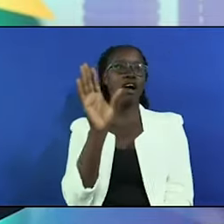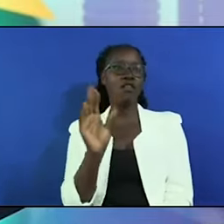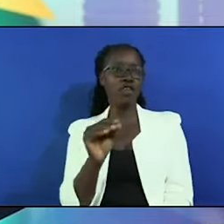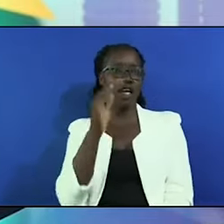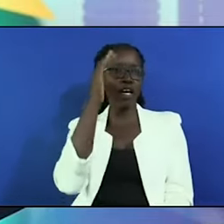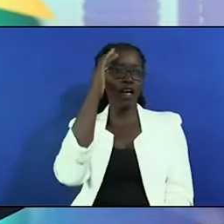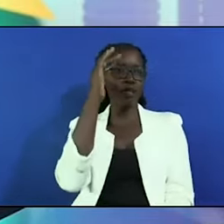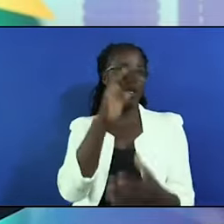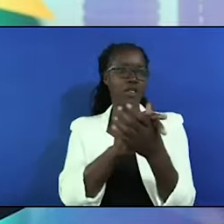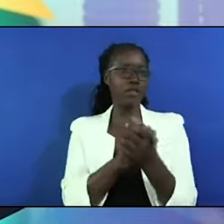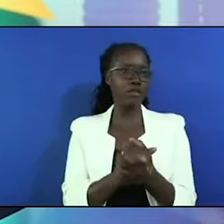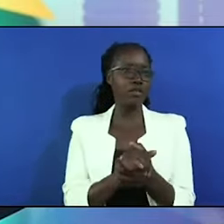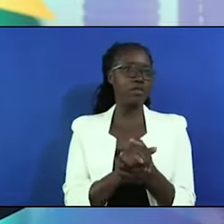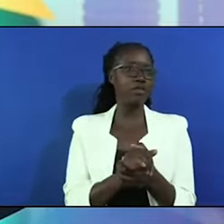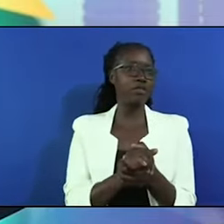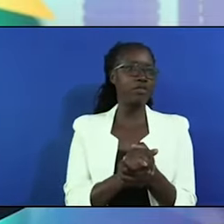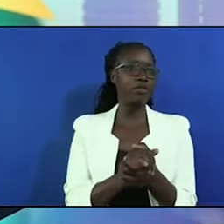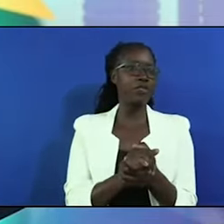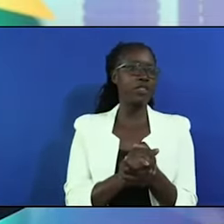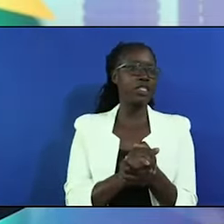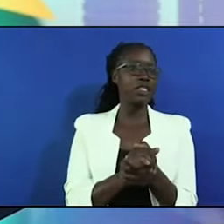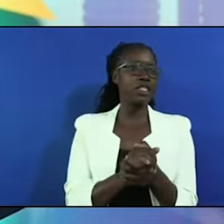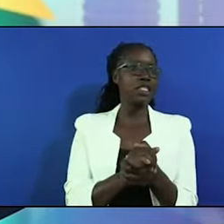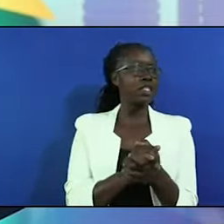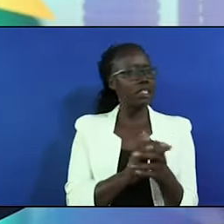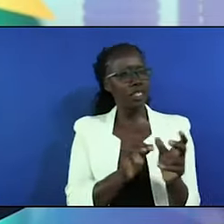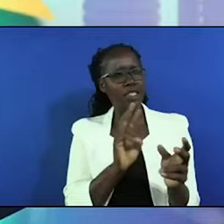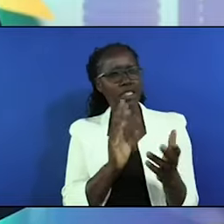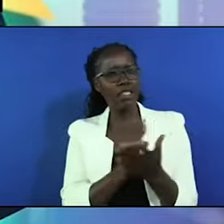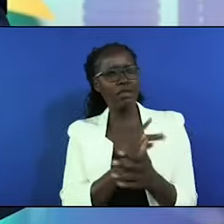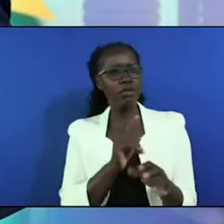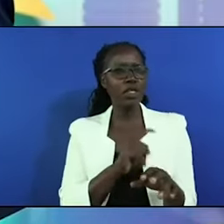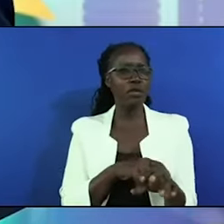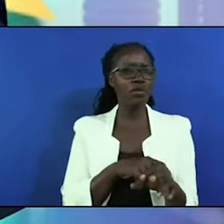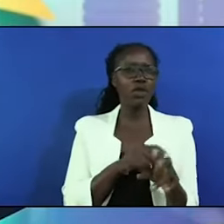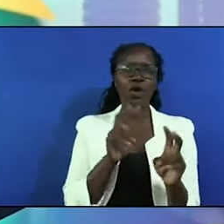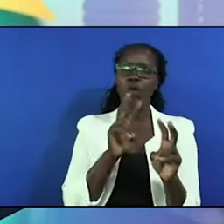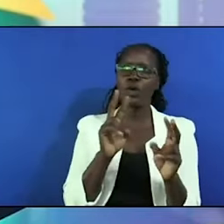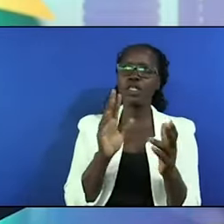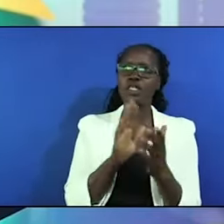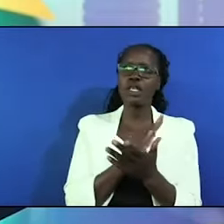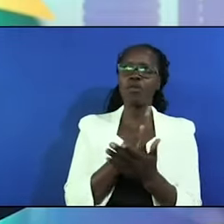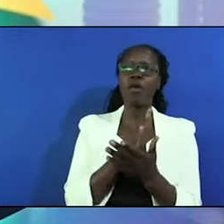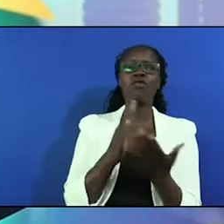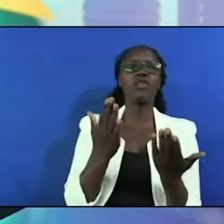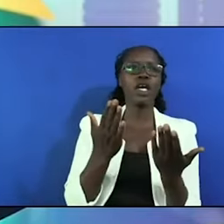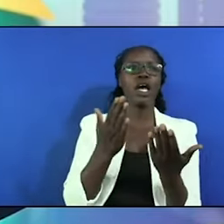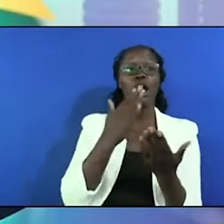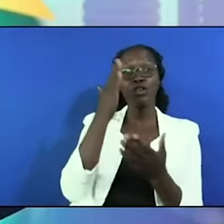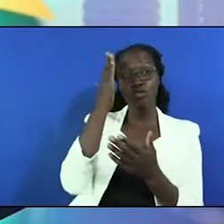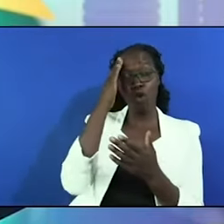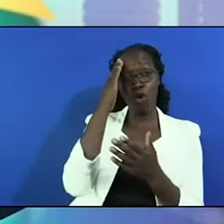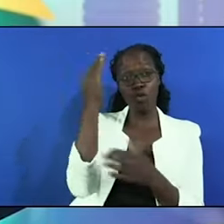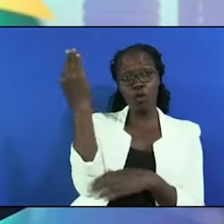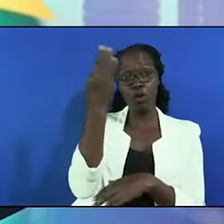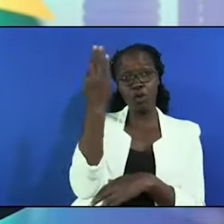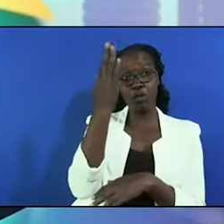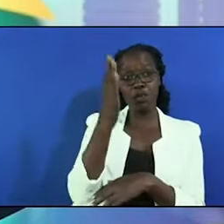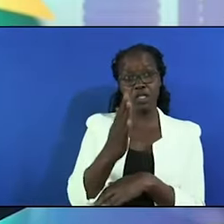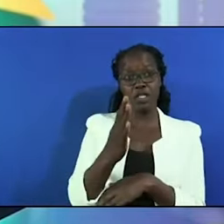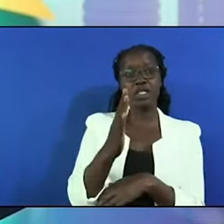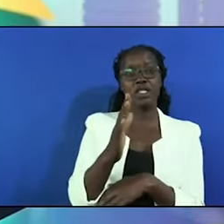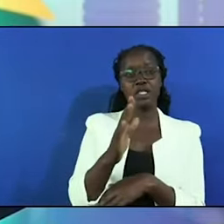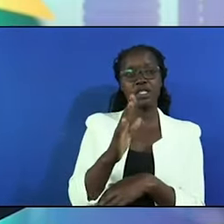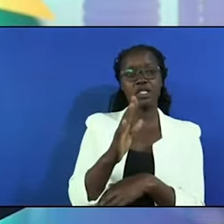believe. Hallelujah. Like the one I see sometimes when I watch some of the renowned preachers,